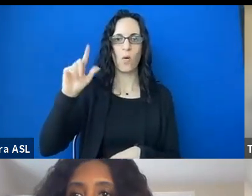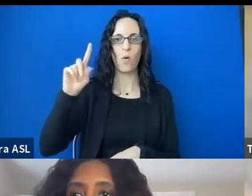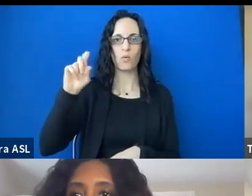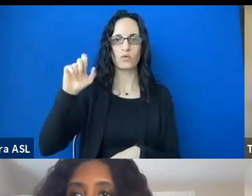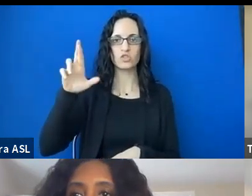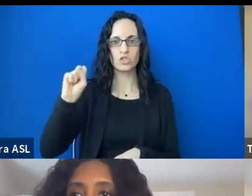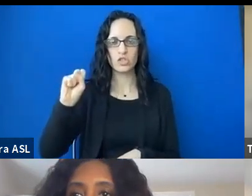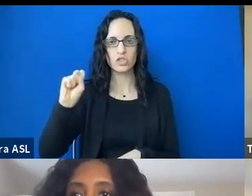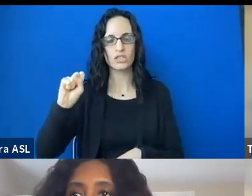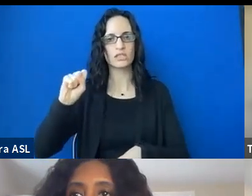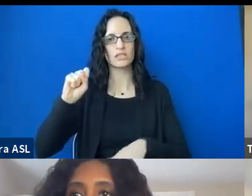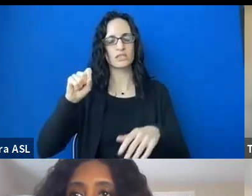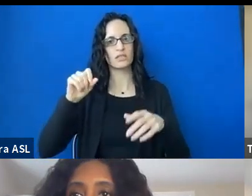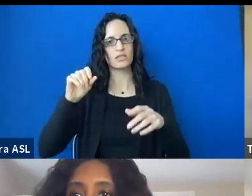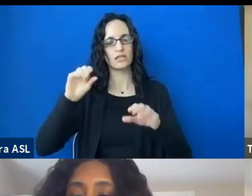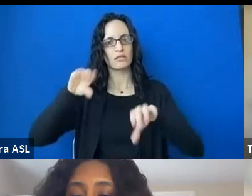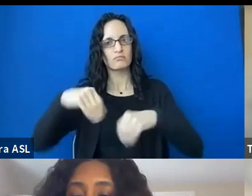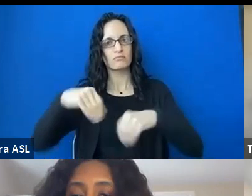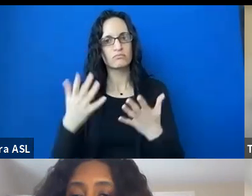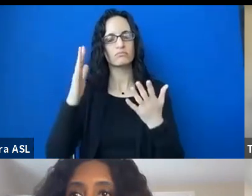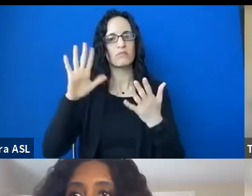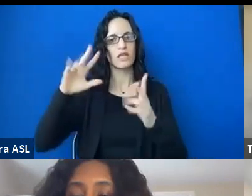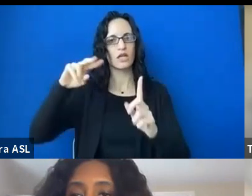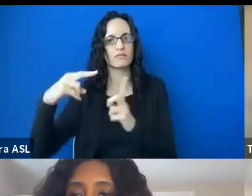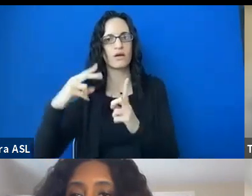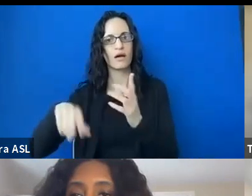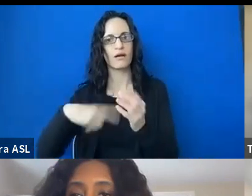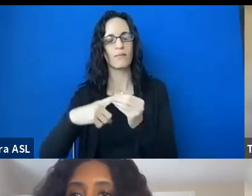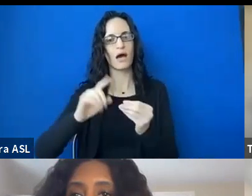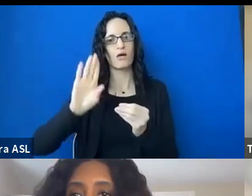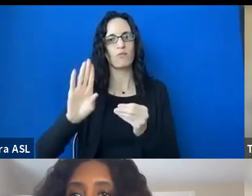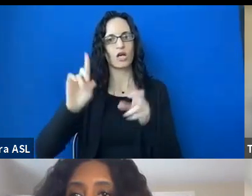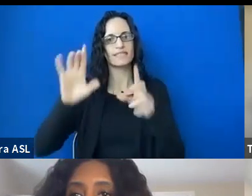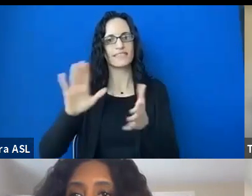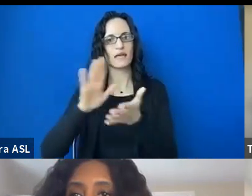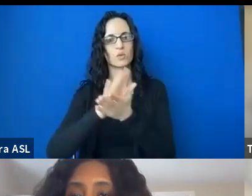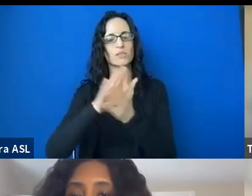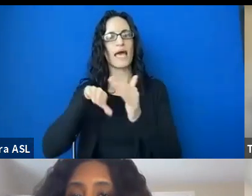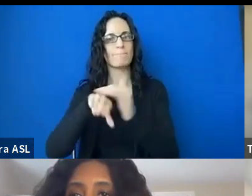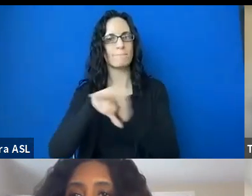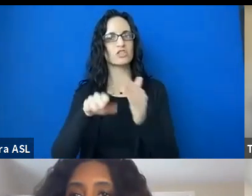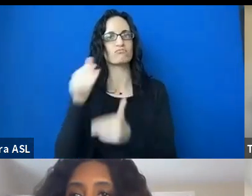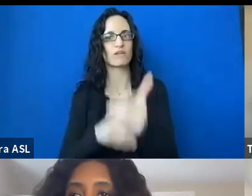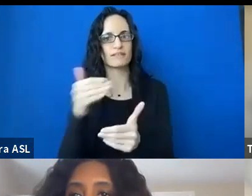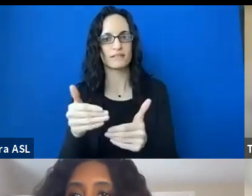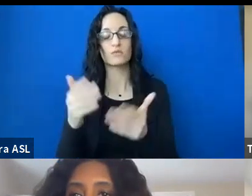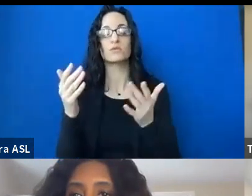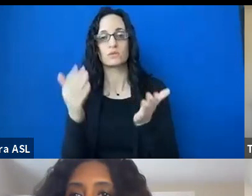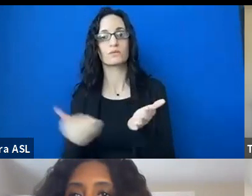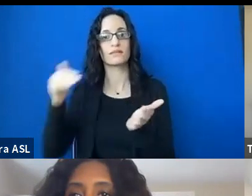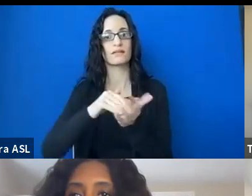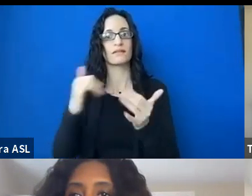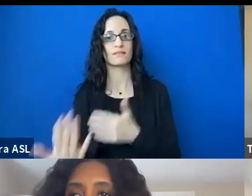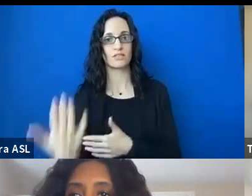school's admissions process. And again, this morning, we are spending